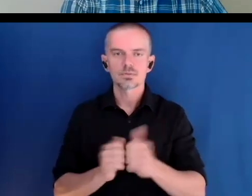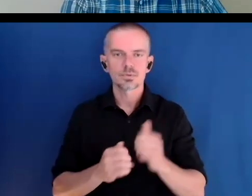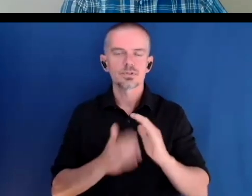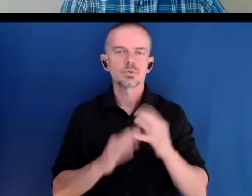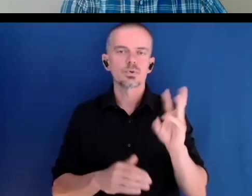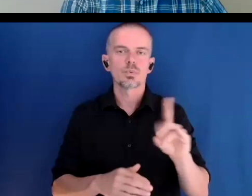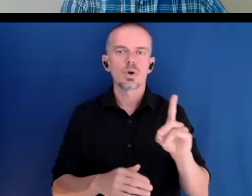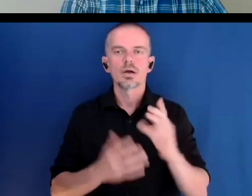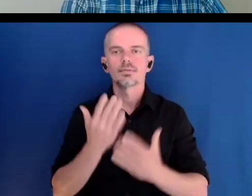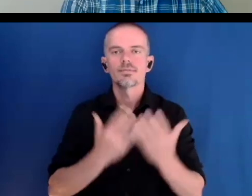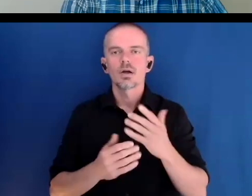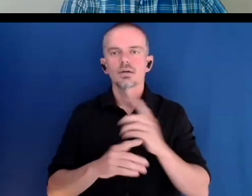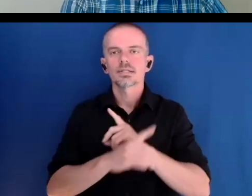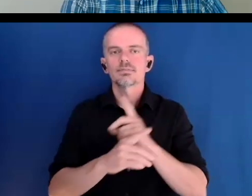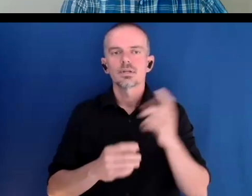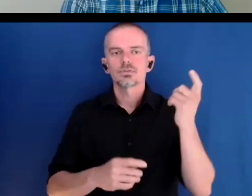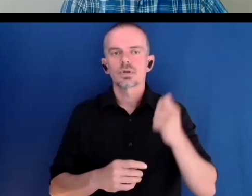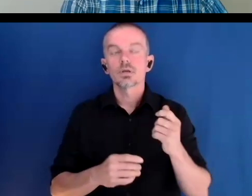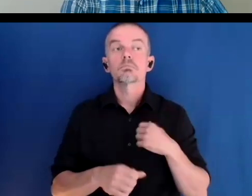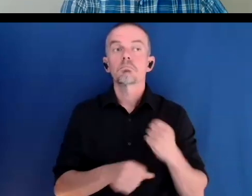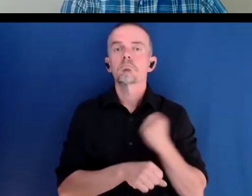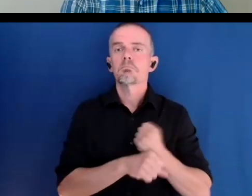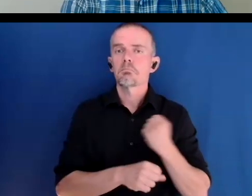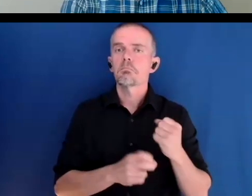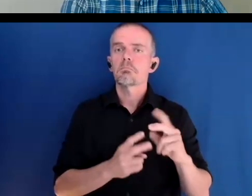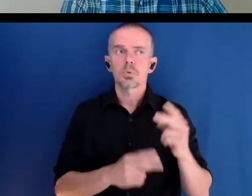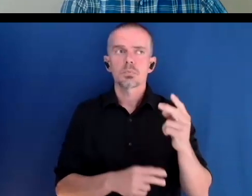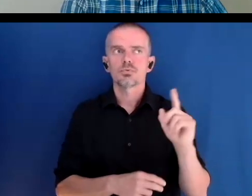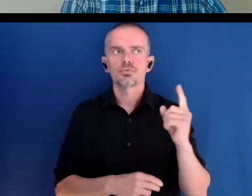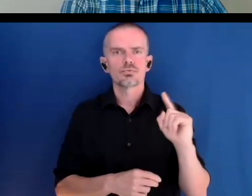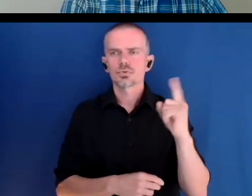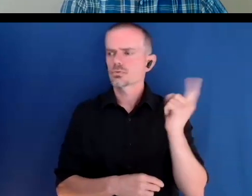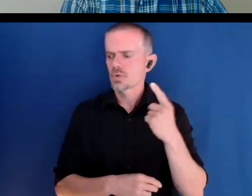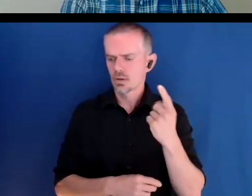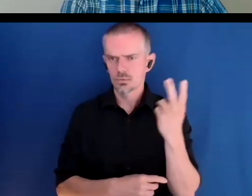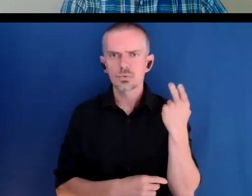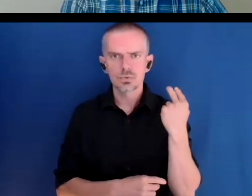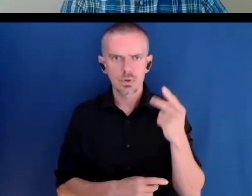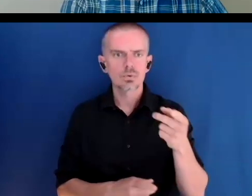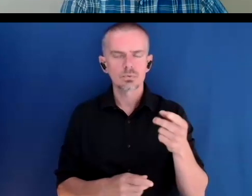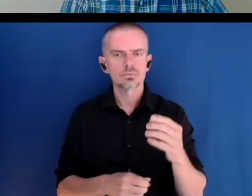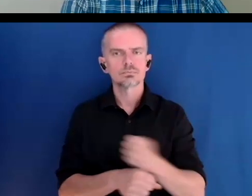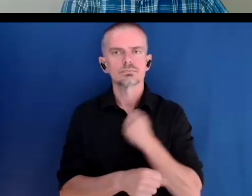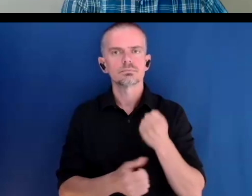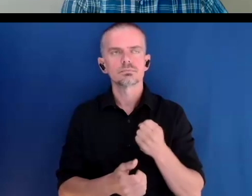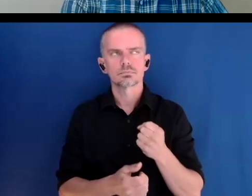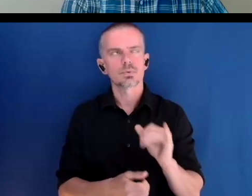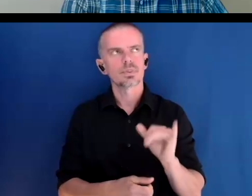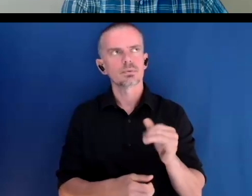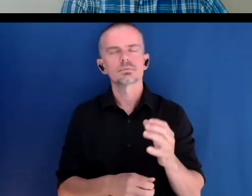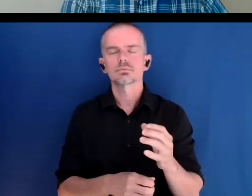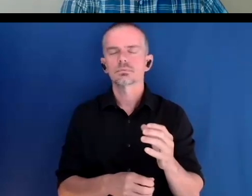to get a couple of awards in the first round, 2 years ago, I think. And I think, a couple things struck us